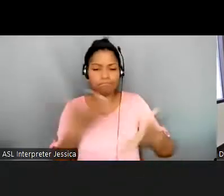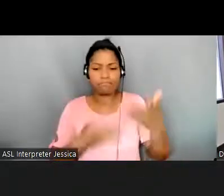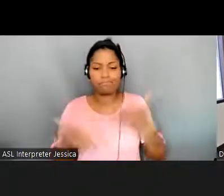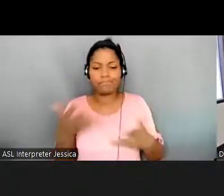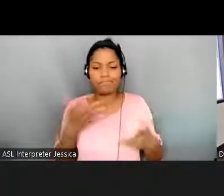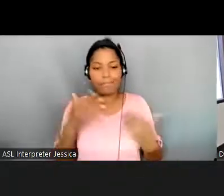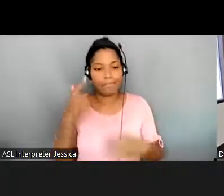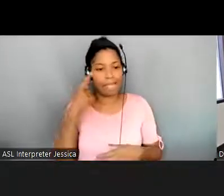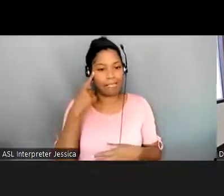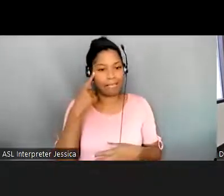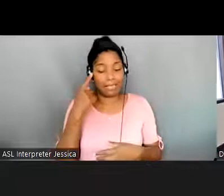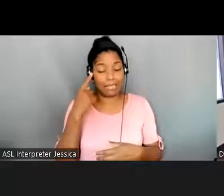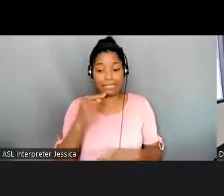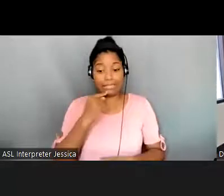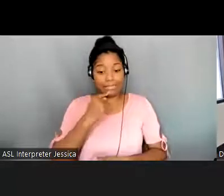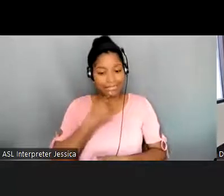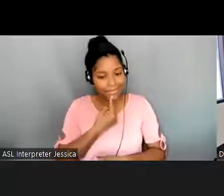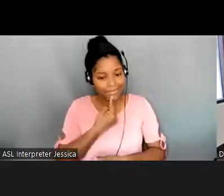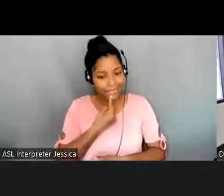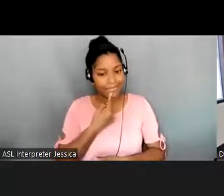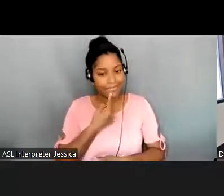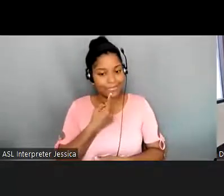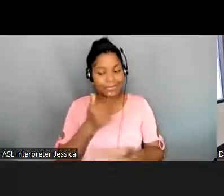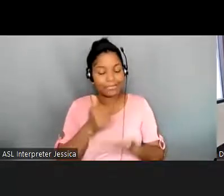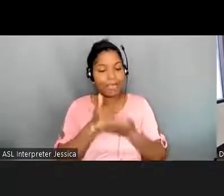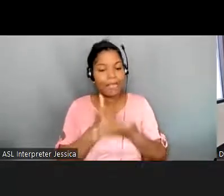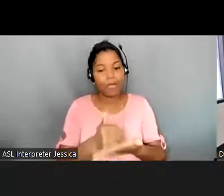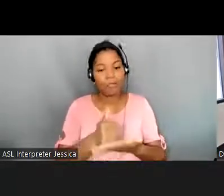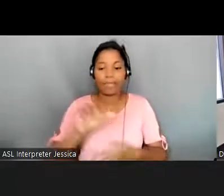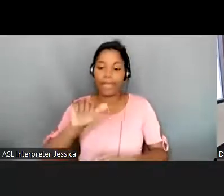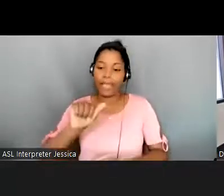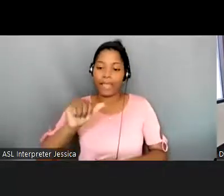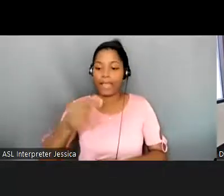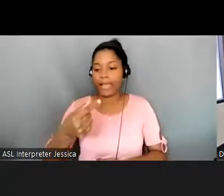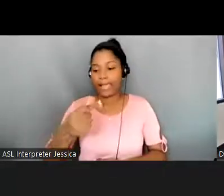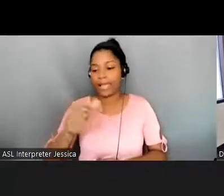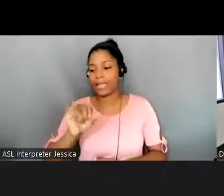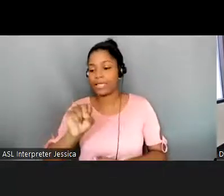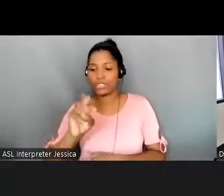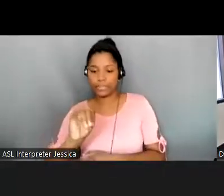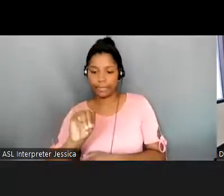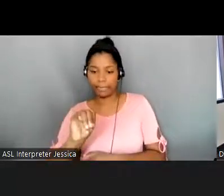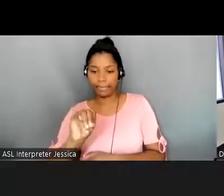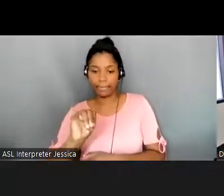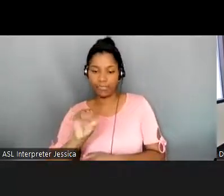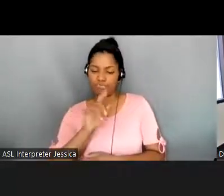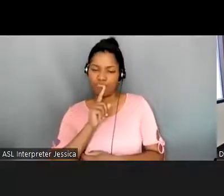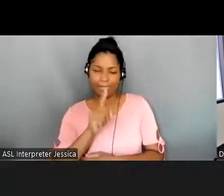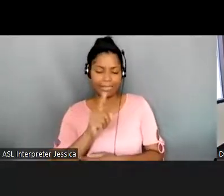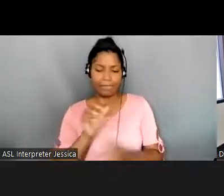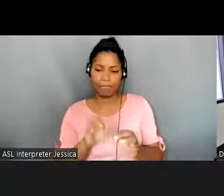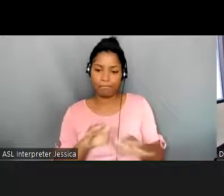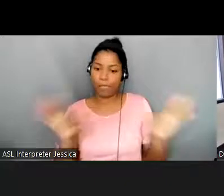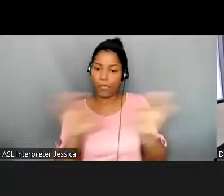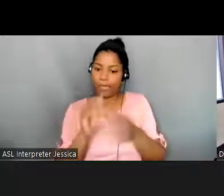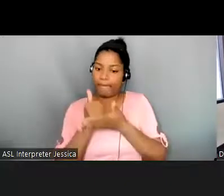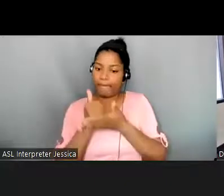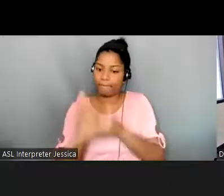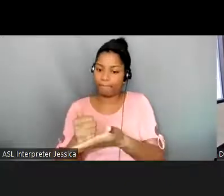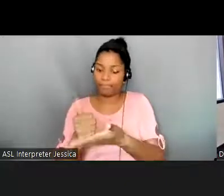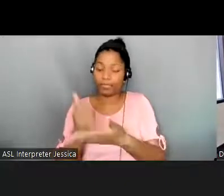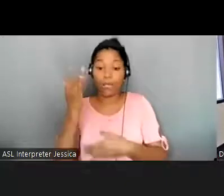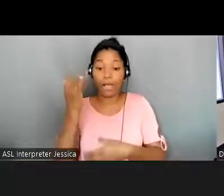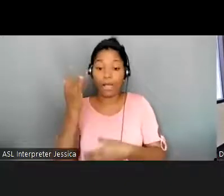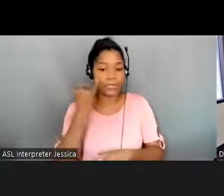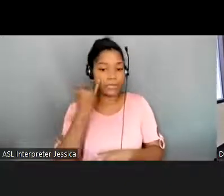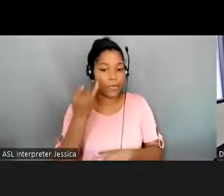think they're critical to combating ageism, not just old ageism, but young ageism as well. Because when you know someone,